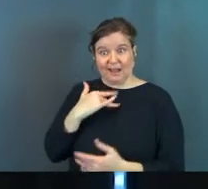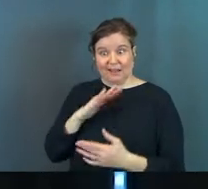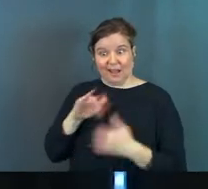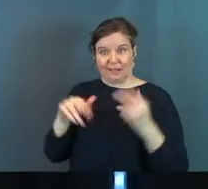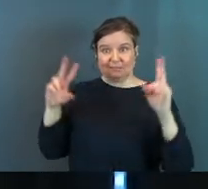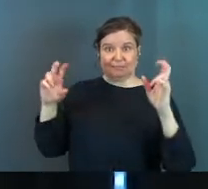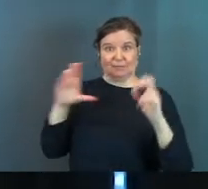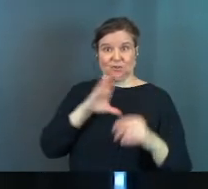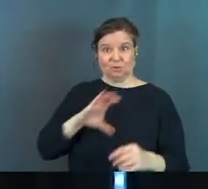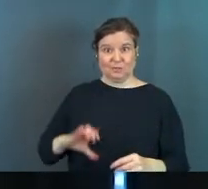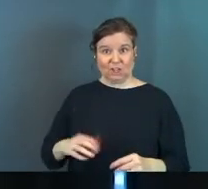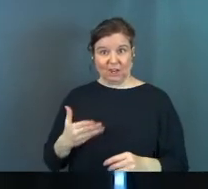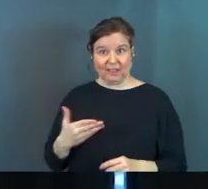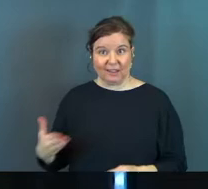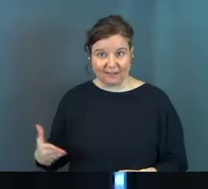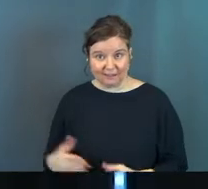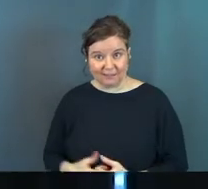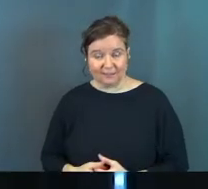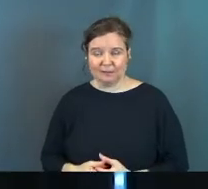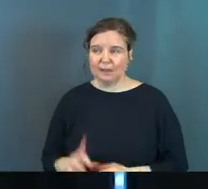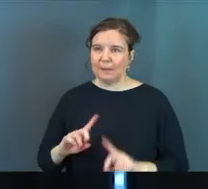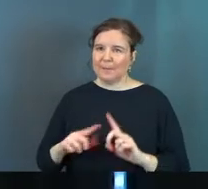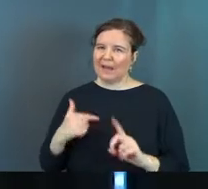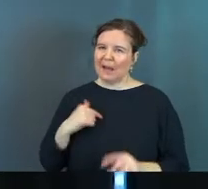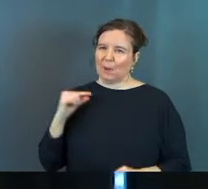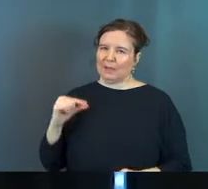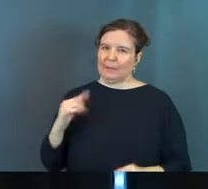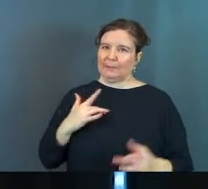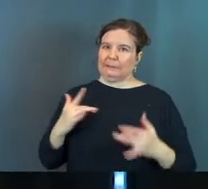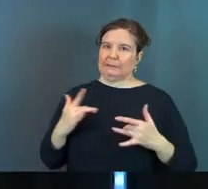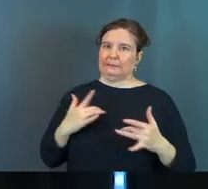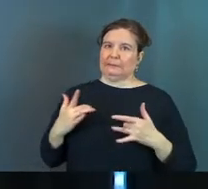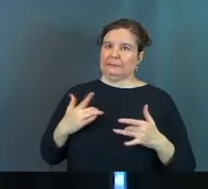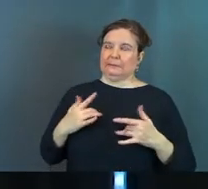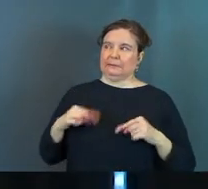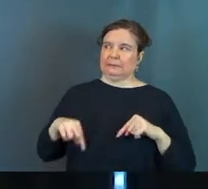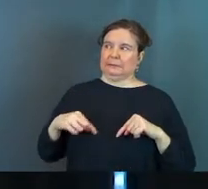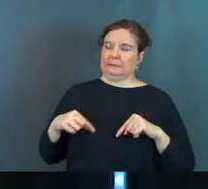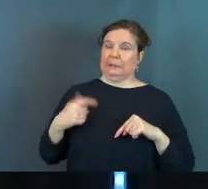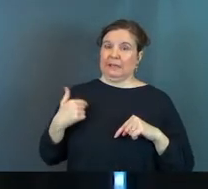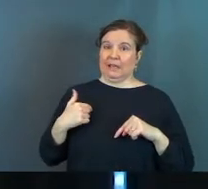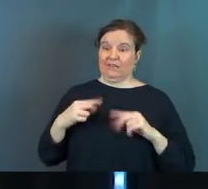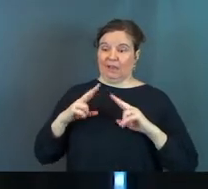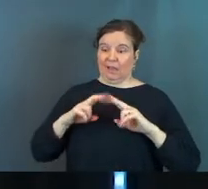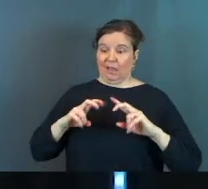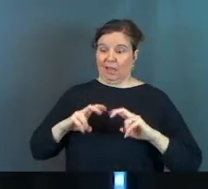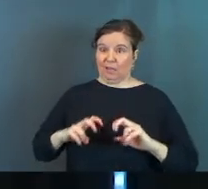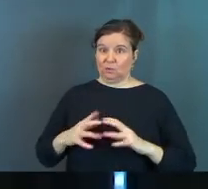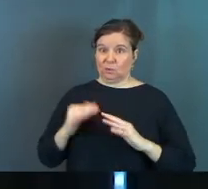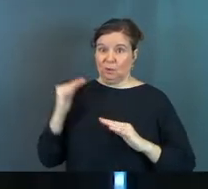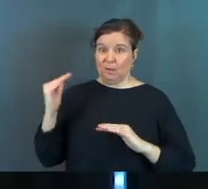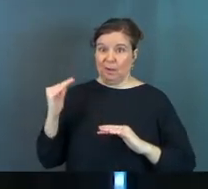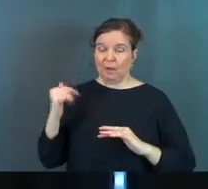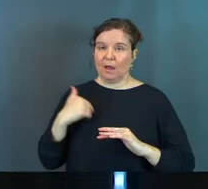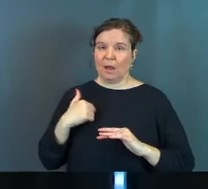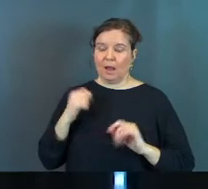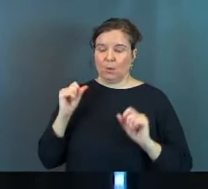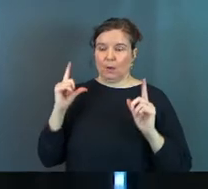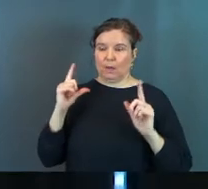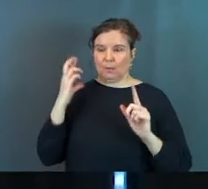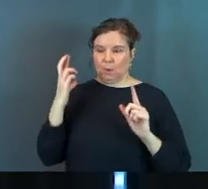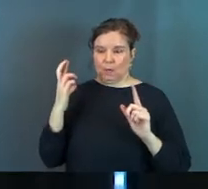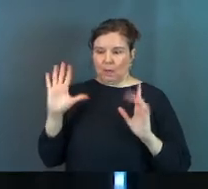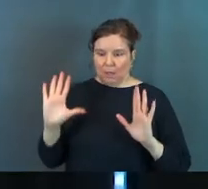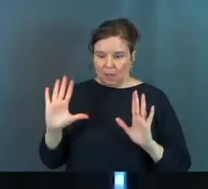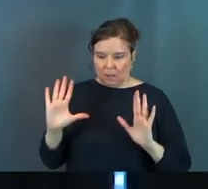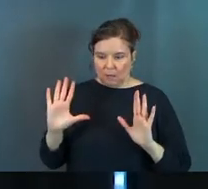whole Christianity thing. But I was a little bit worried that if I went too deep, I would wake up one